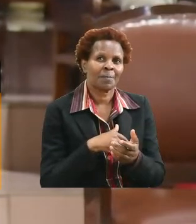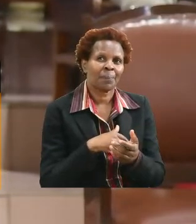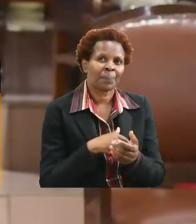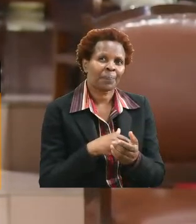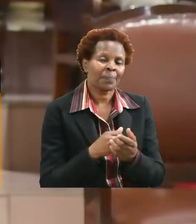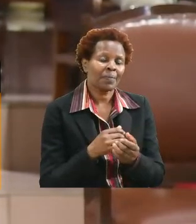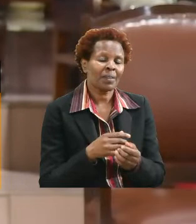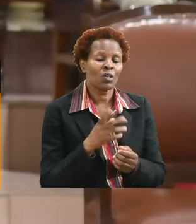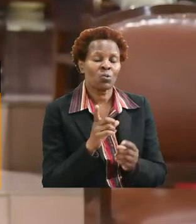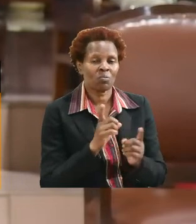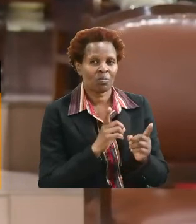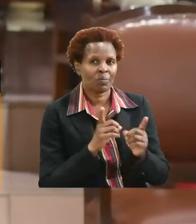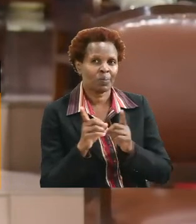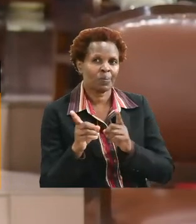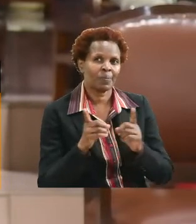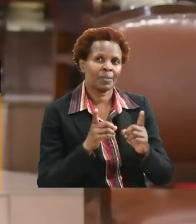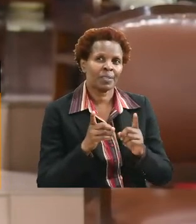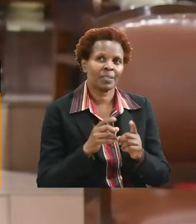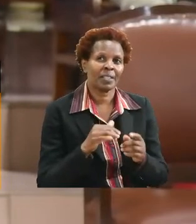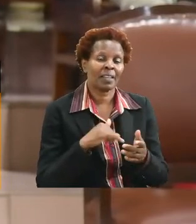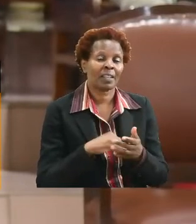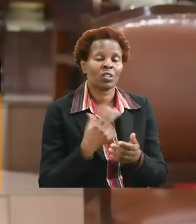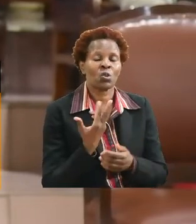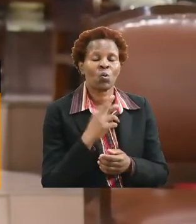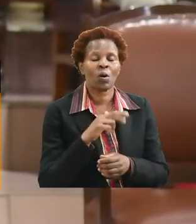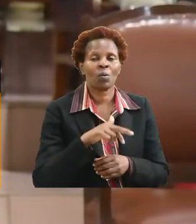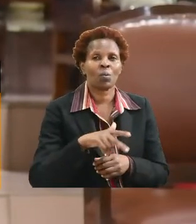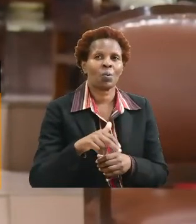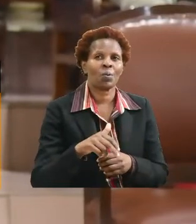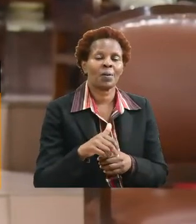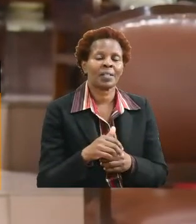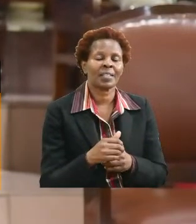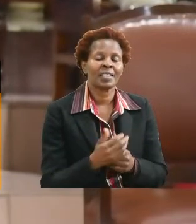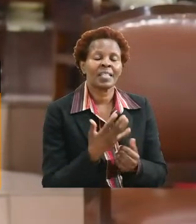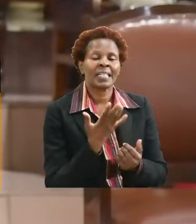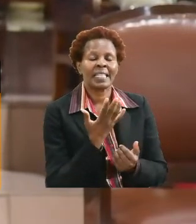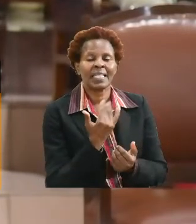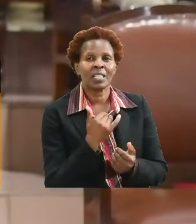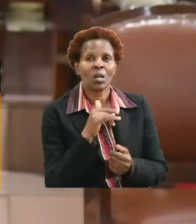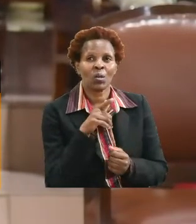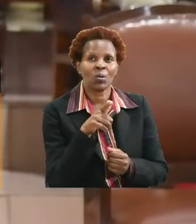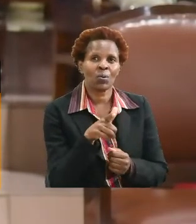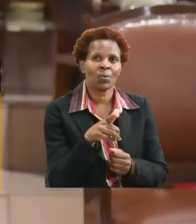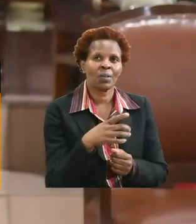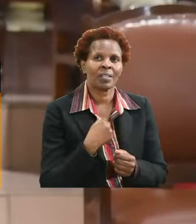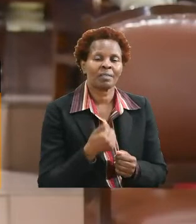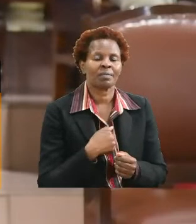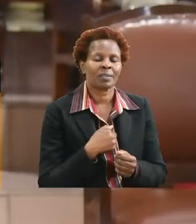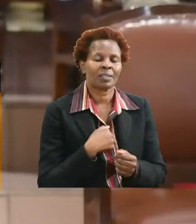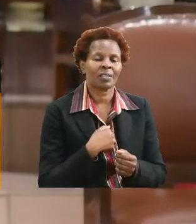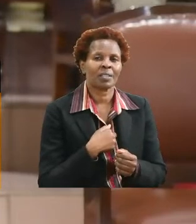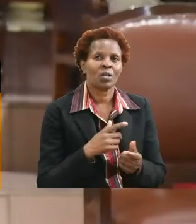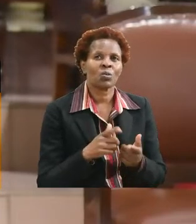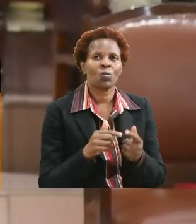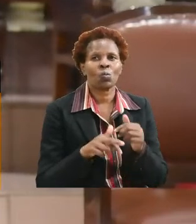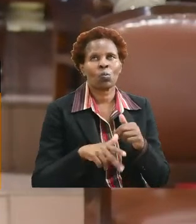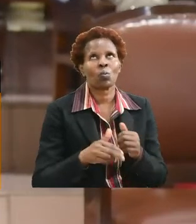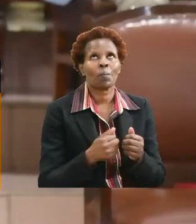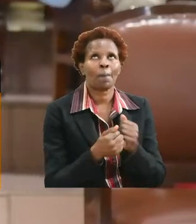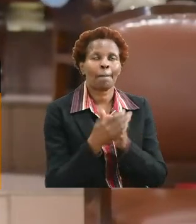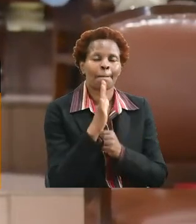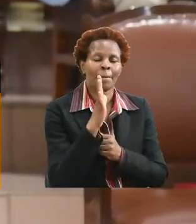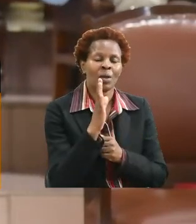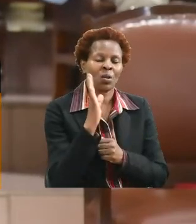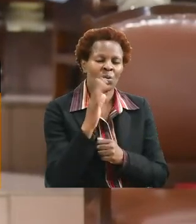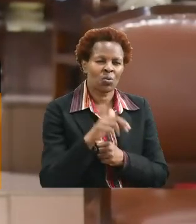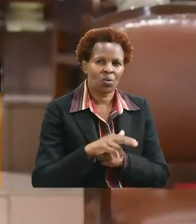the journey we are in requires you and I to walk with God. You